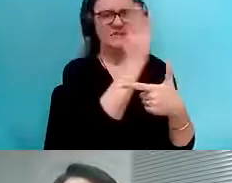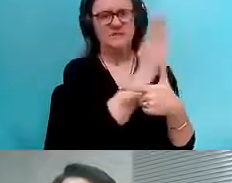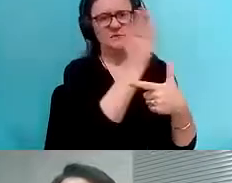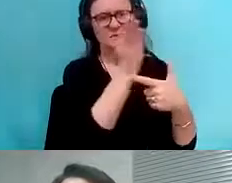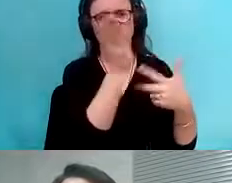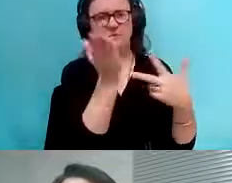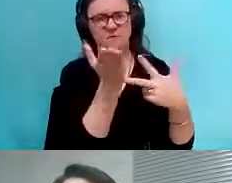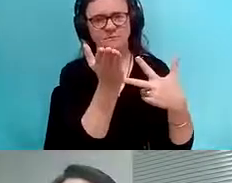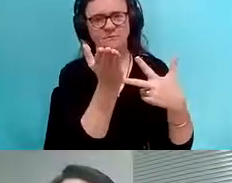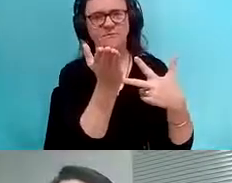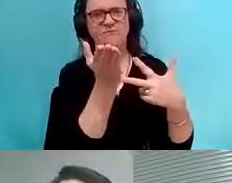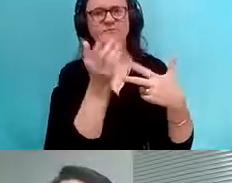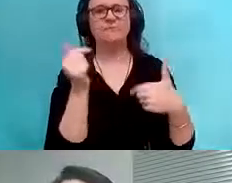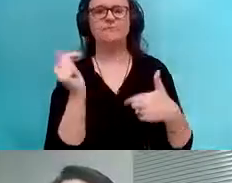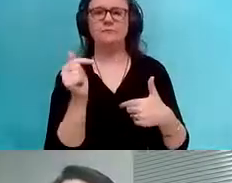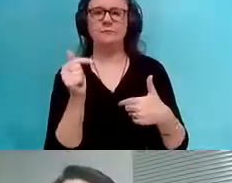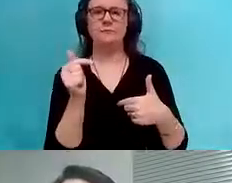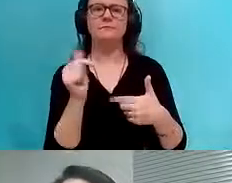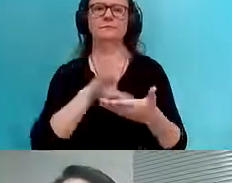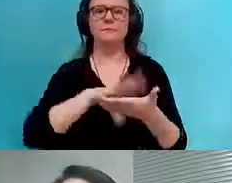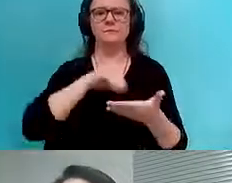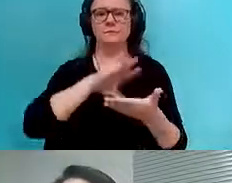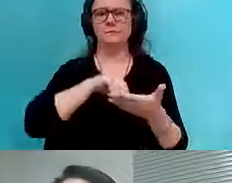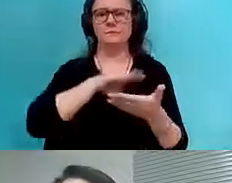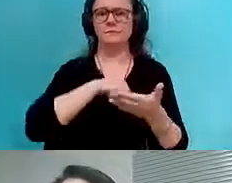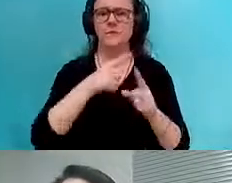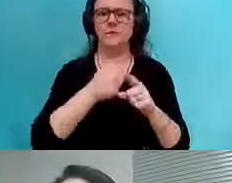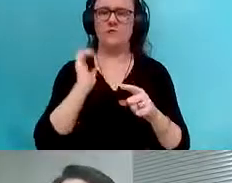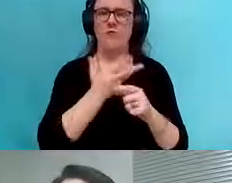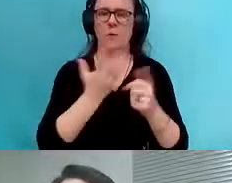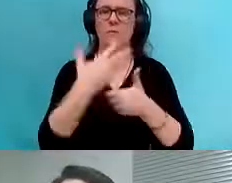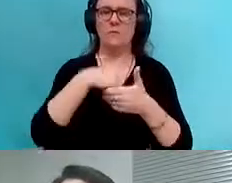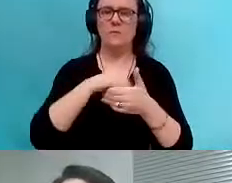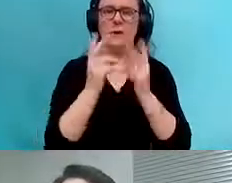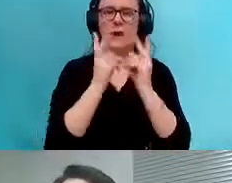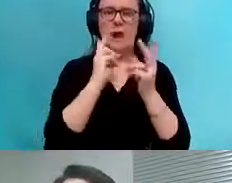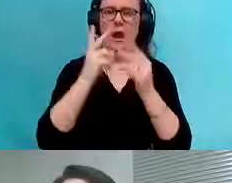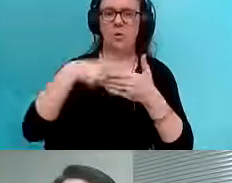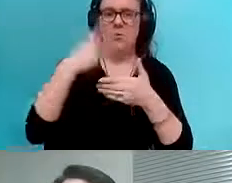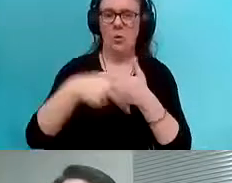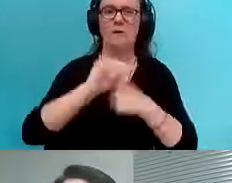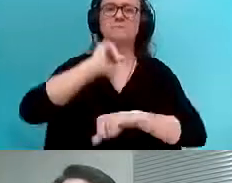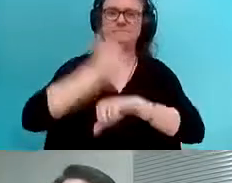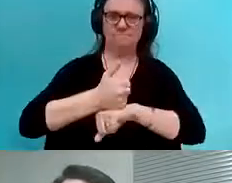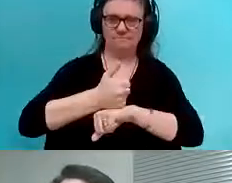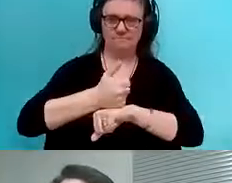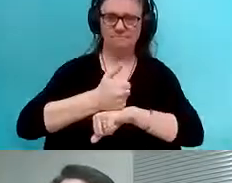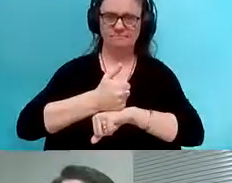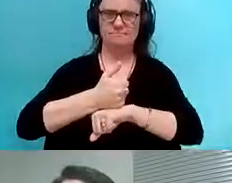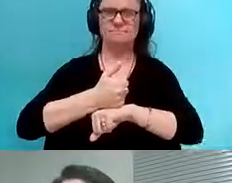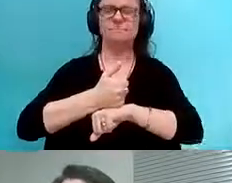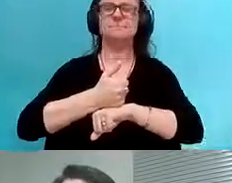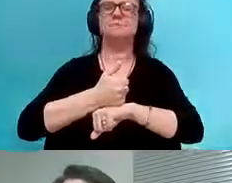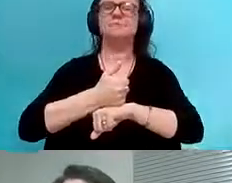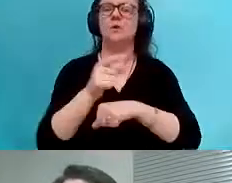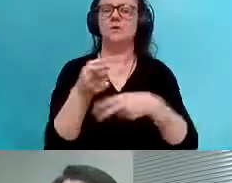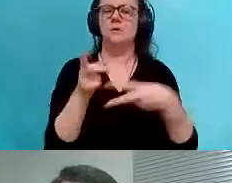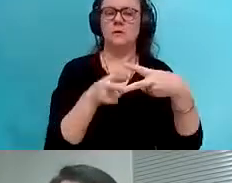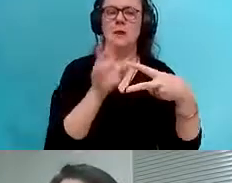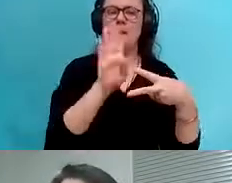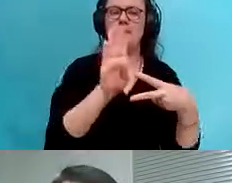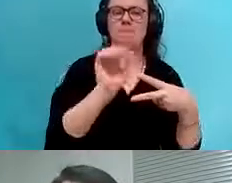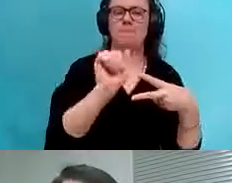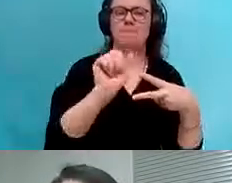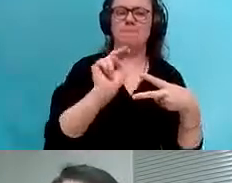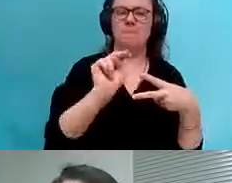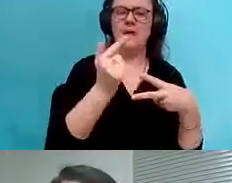I would be sharing is the learnings from our inclusive eye health program that is being implemented in Bangladesh and Pakistan. The